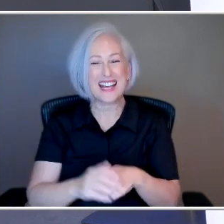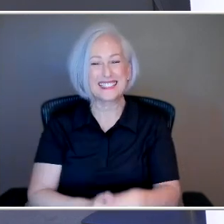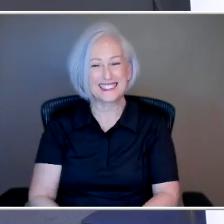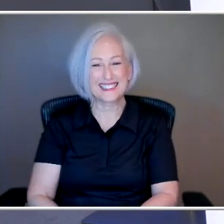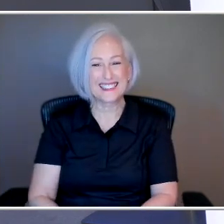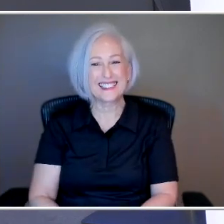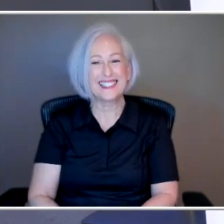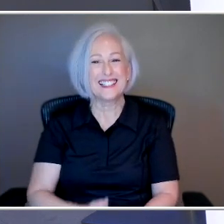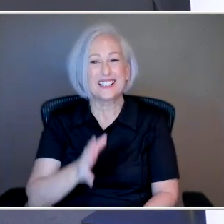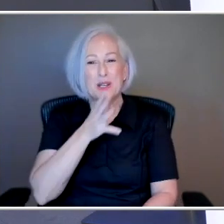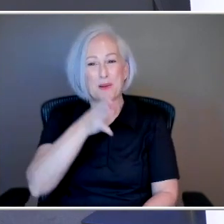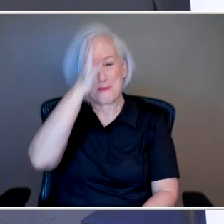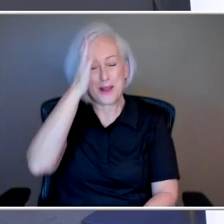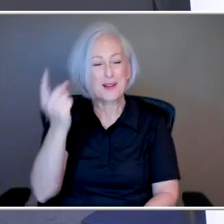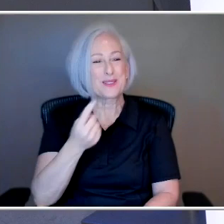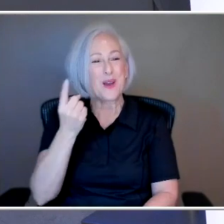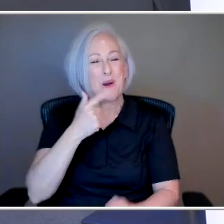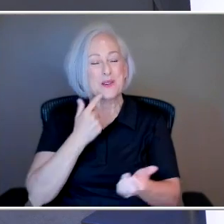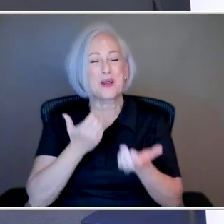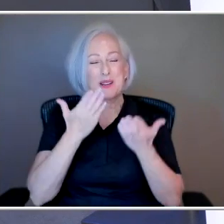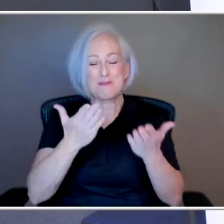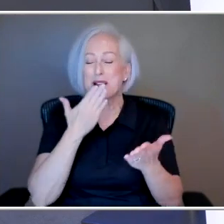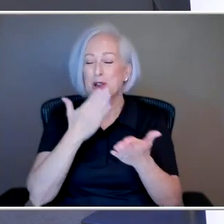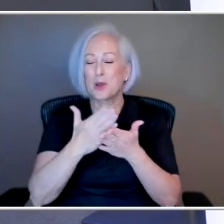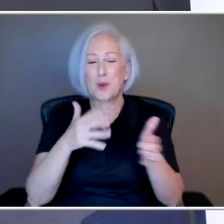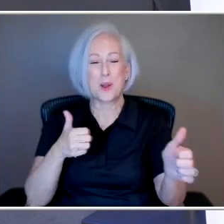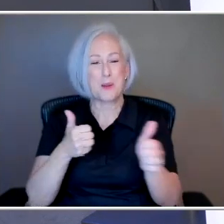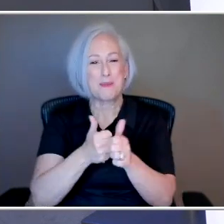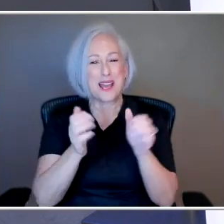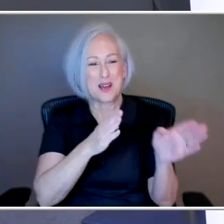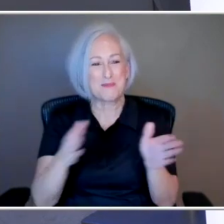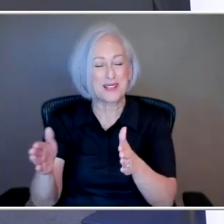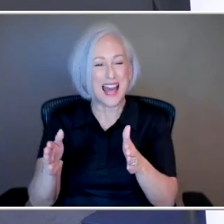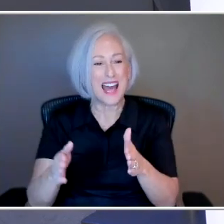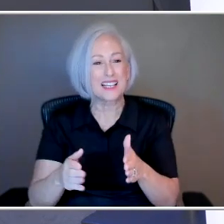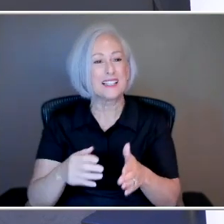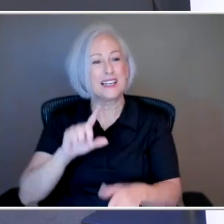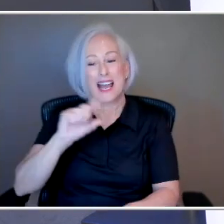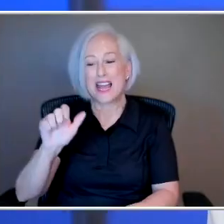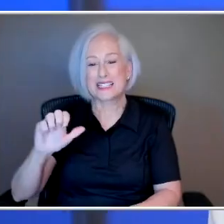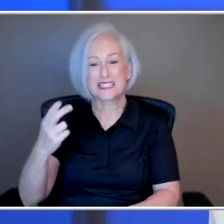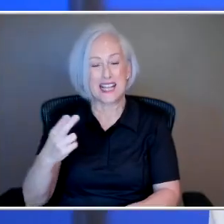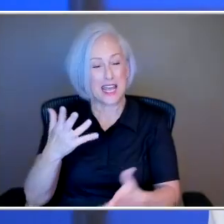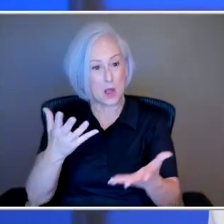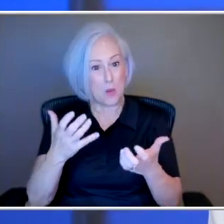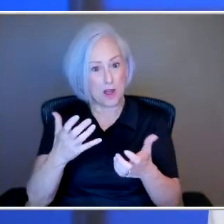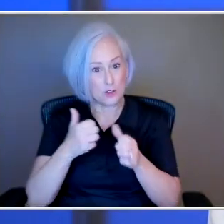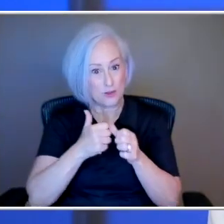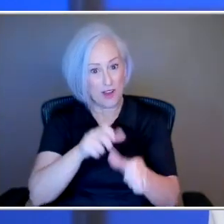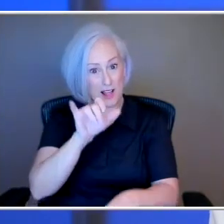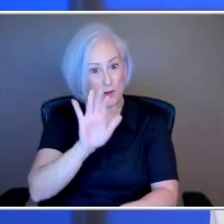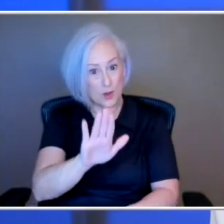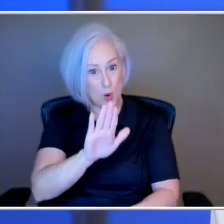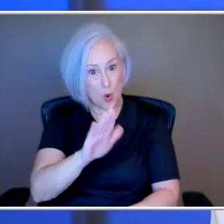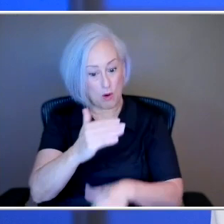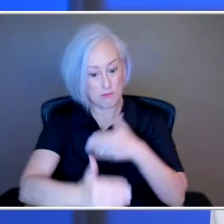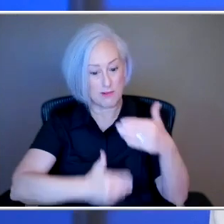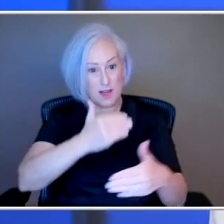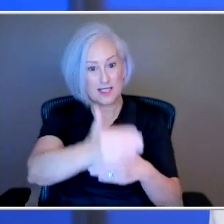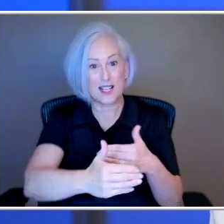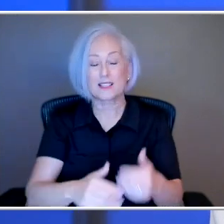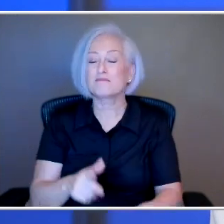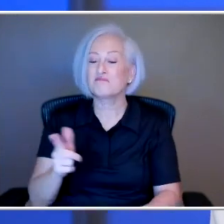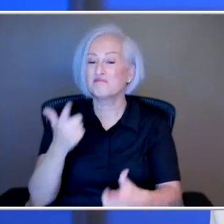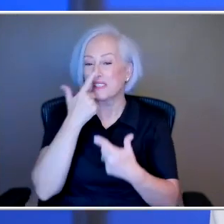good backup Correct. plan. Has Zach said anything about following in your footsteps? You know, he is considering that. That's probably his interest. He's considering